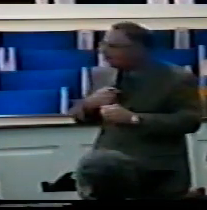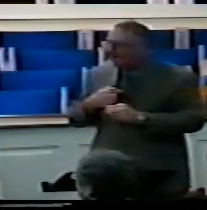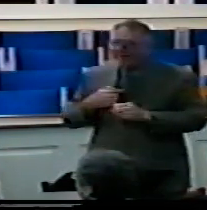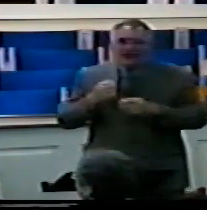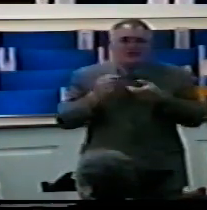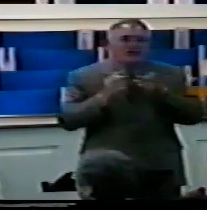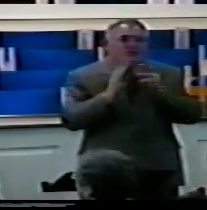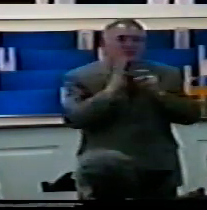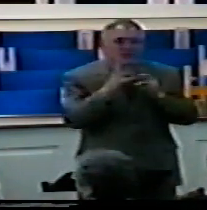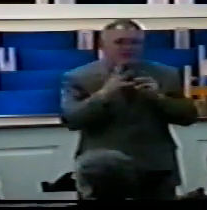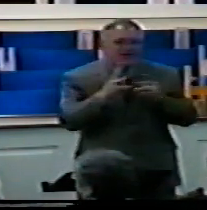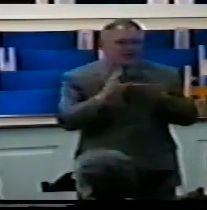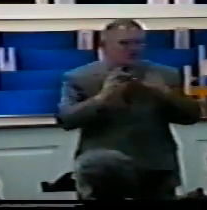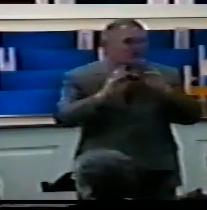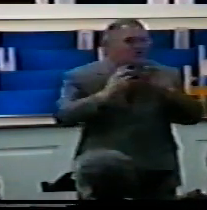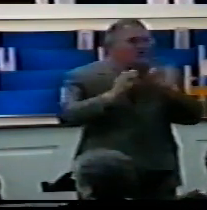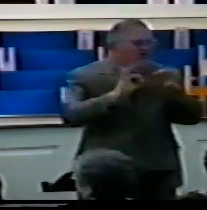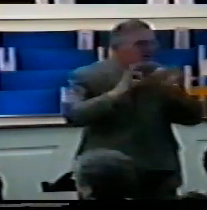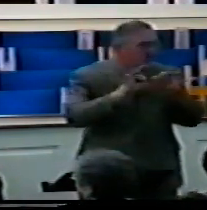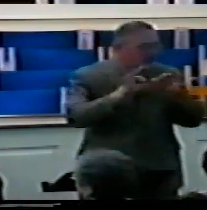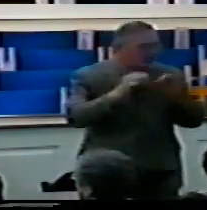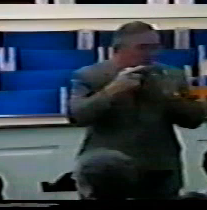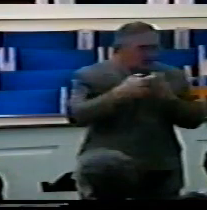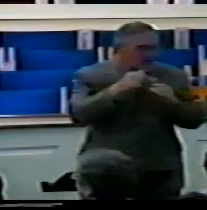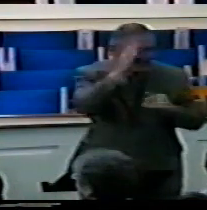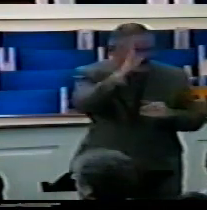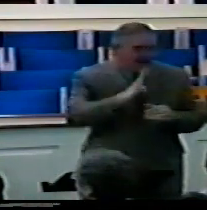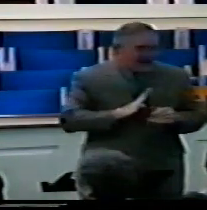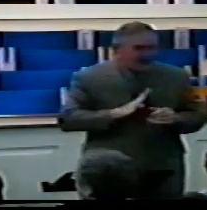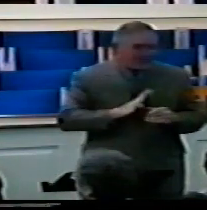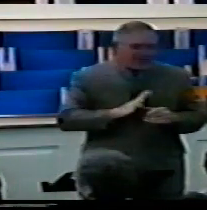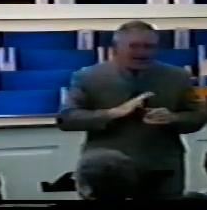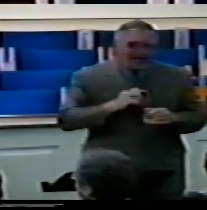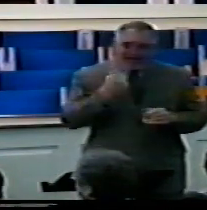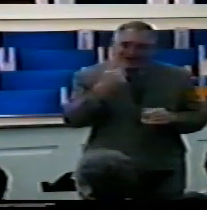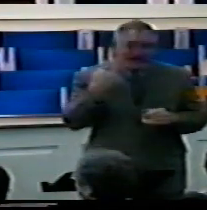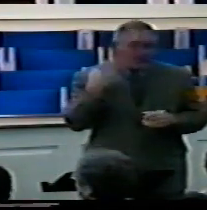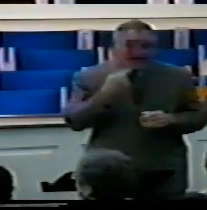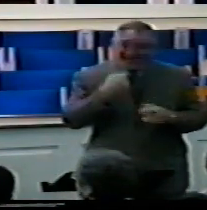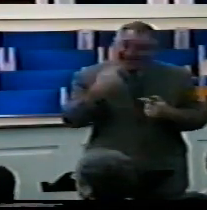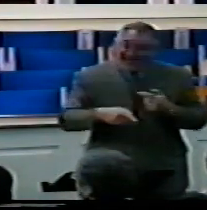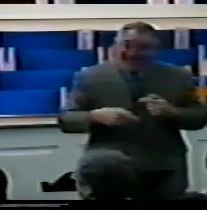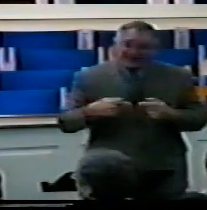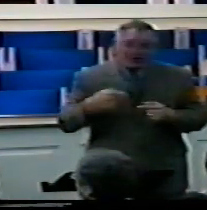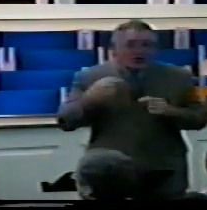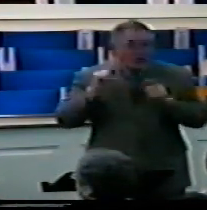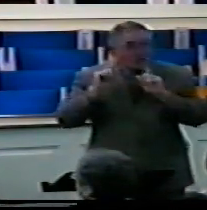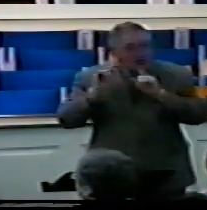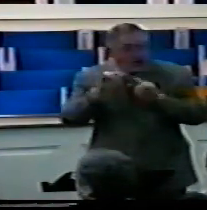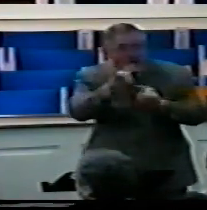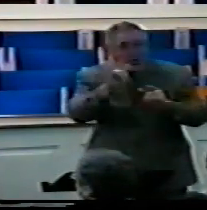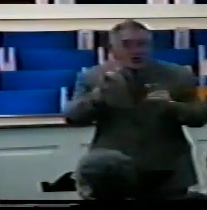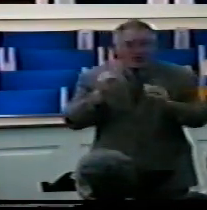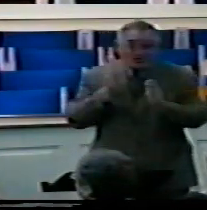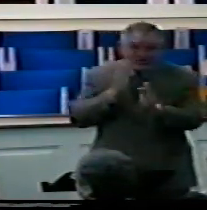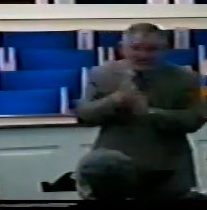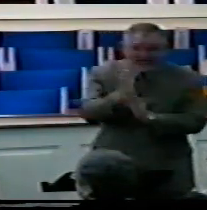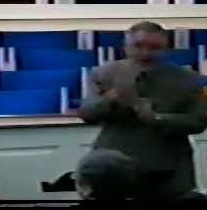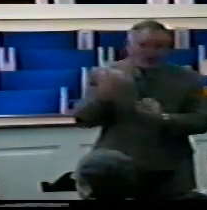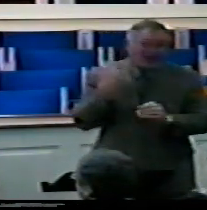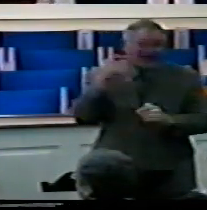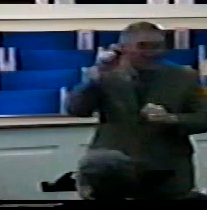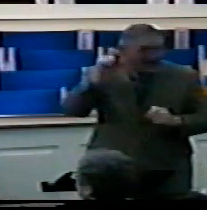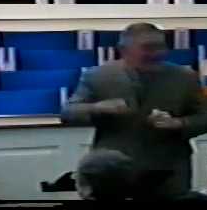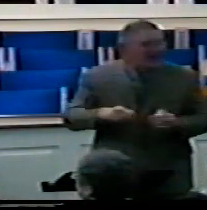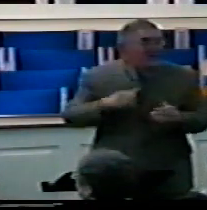fluently on the airplane. I began to speak to the man. I said, sir, we can't go straight to Miami. We have to go to Grand Turk Island to put fuel